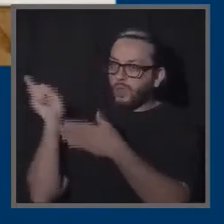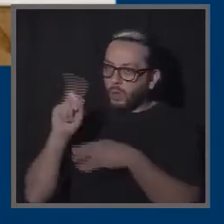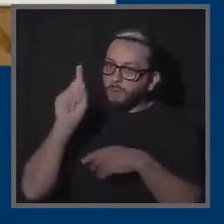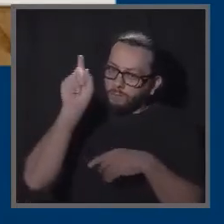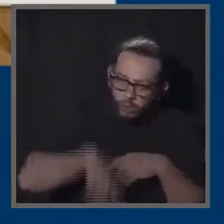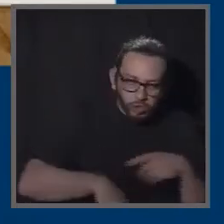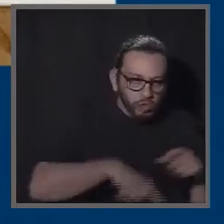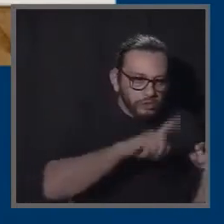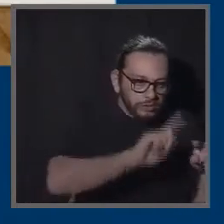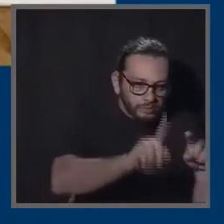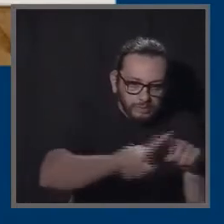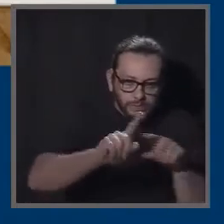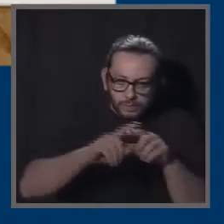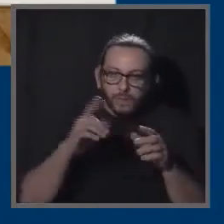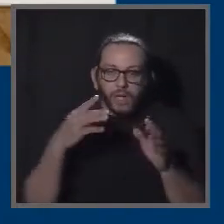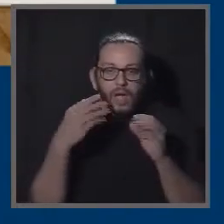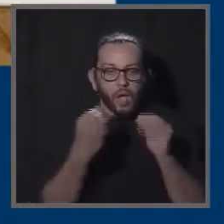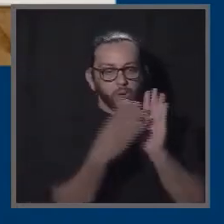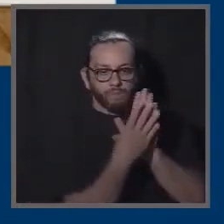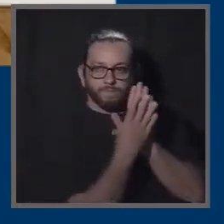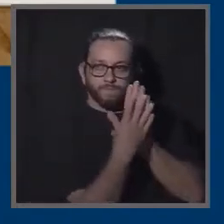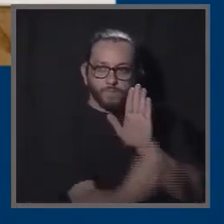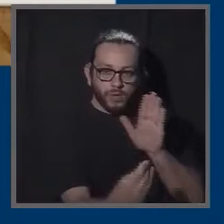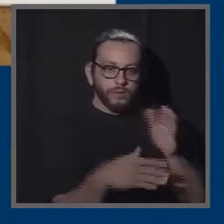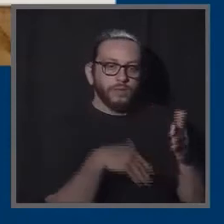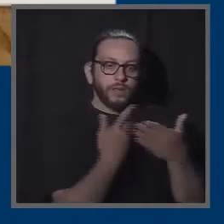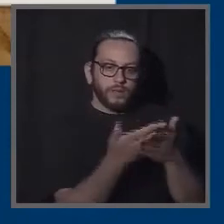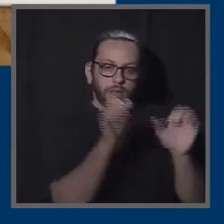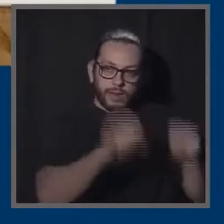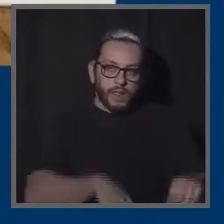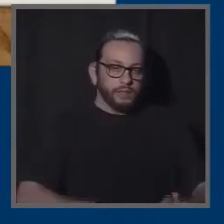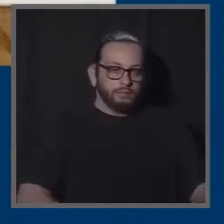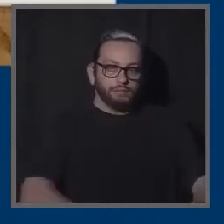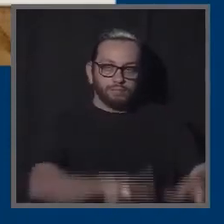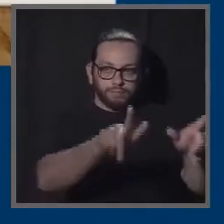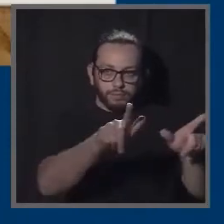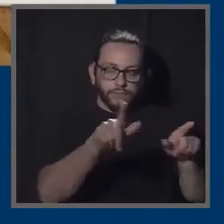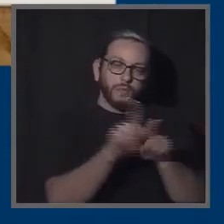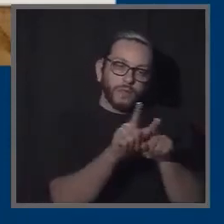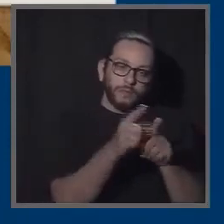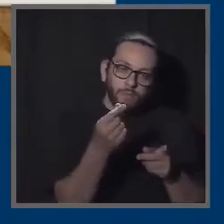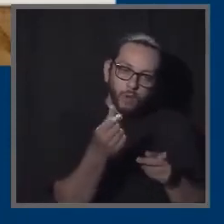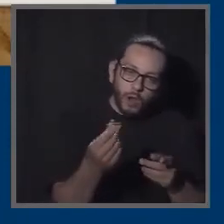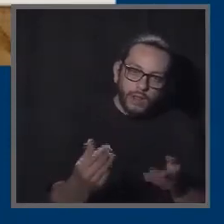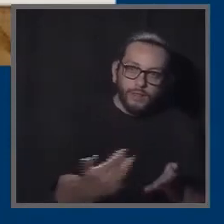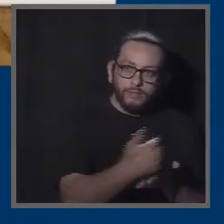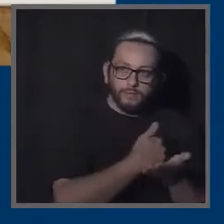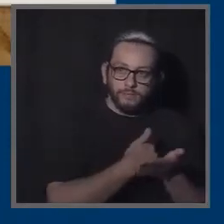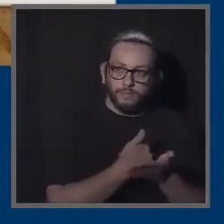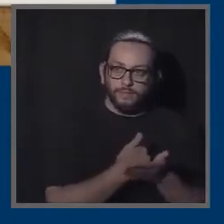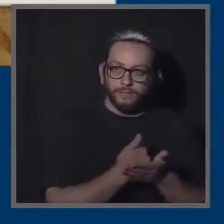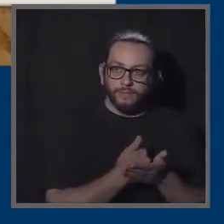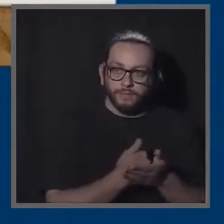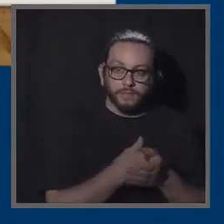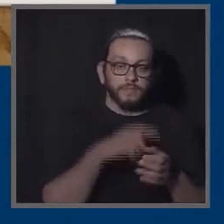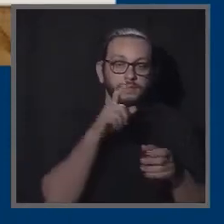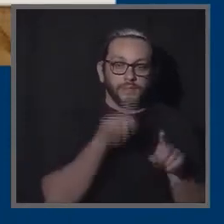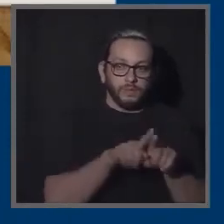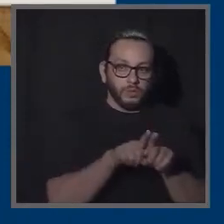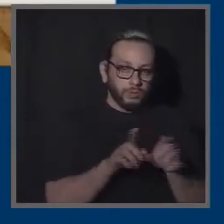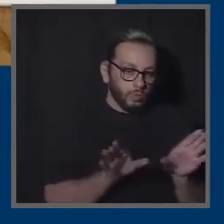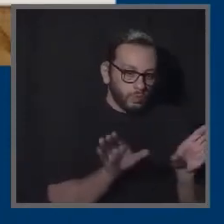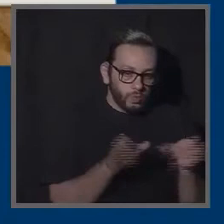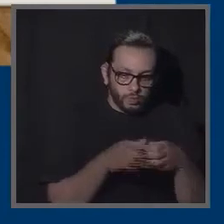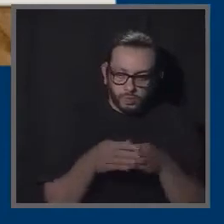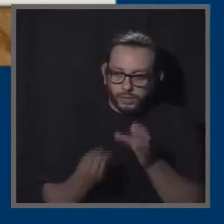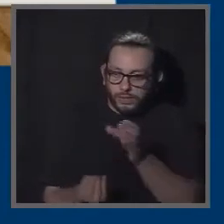to receive money from the Creative People and Places Fund, they needed to put together a consortium of different organizations,